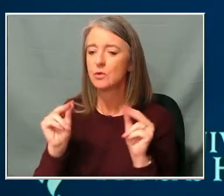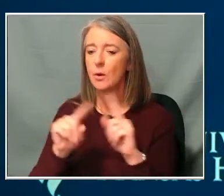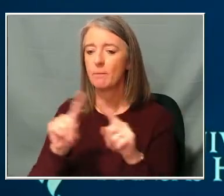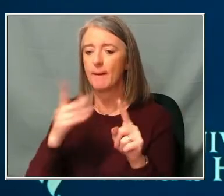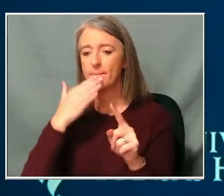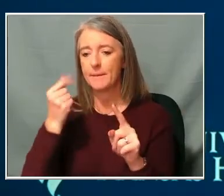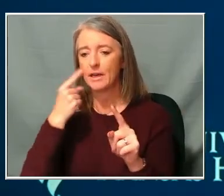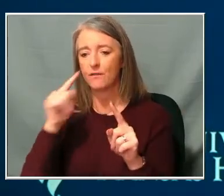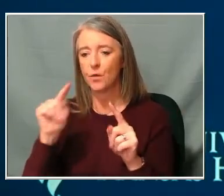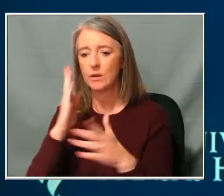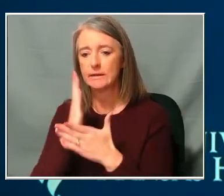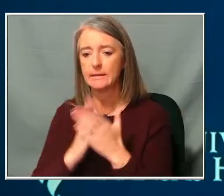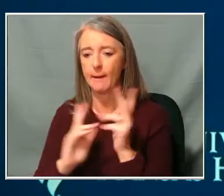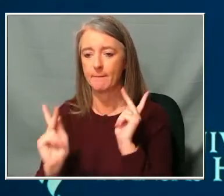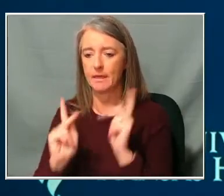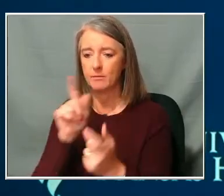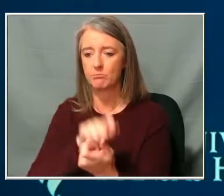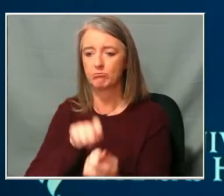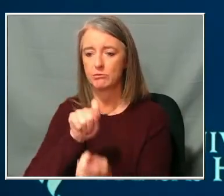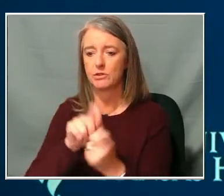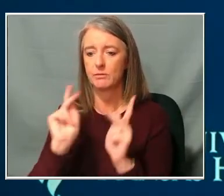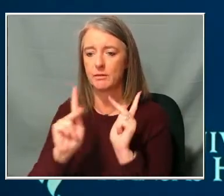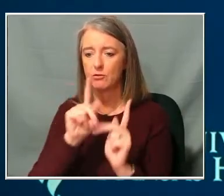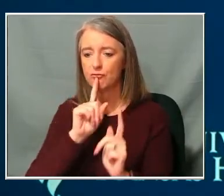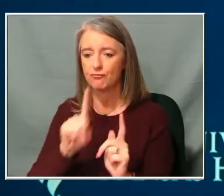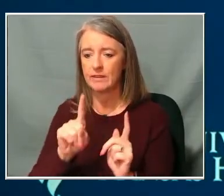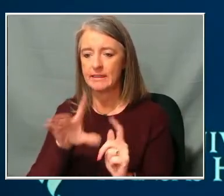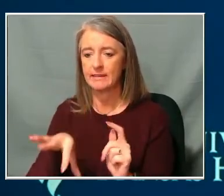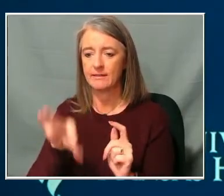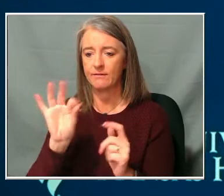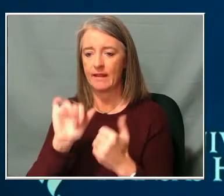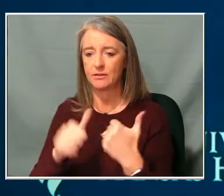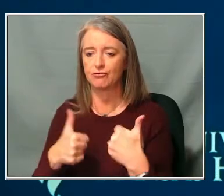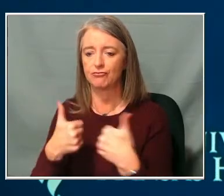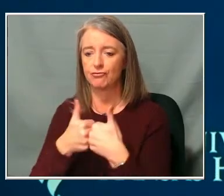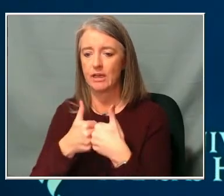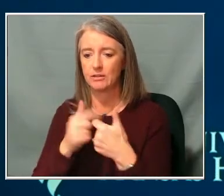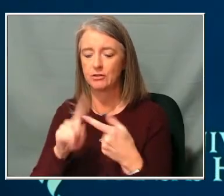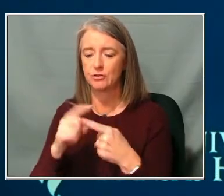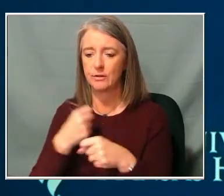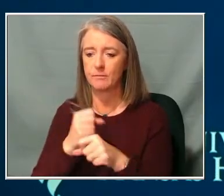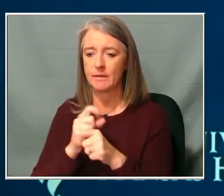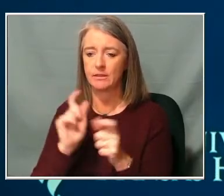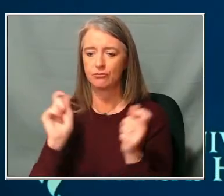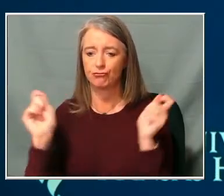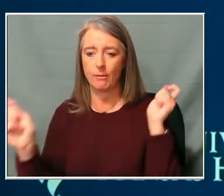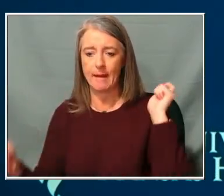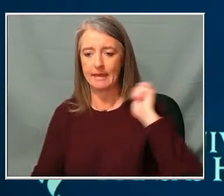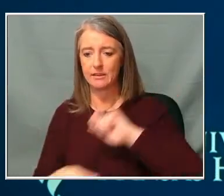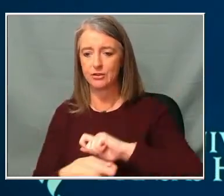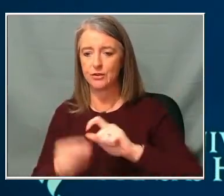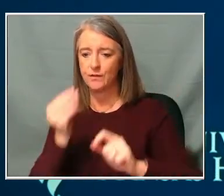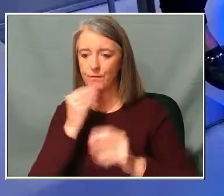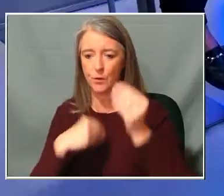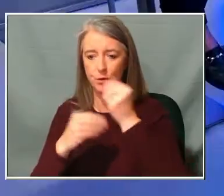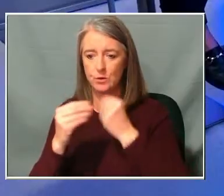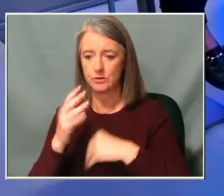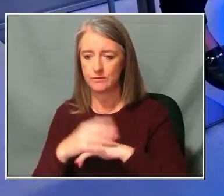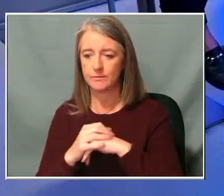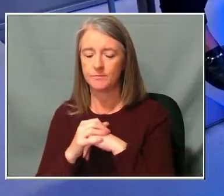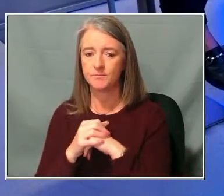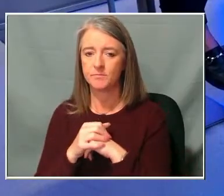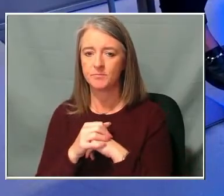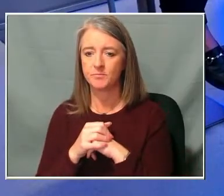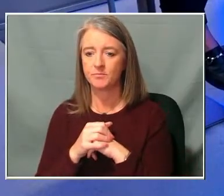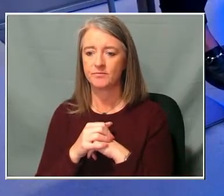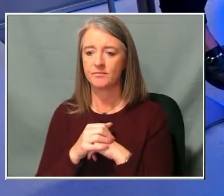some people, particularly people who are really finding it challenging to make dramatic changes to the foods they're consuming. So again, just